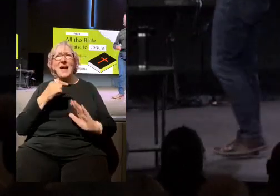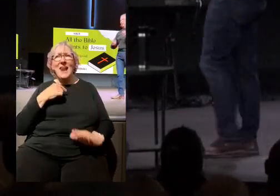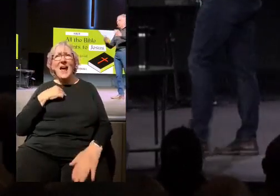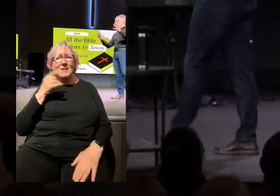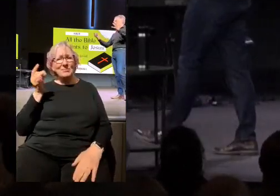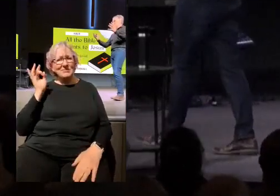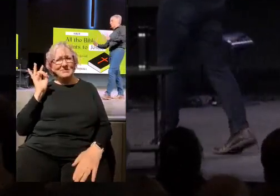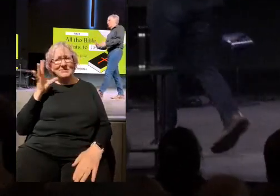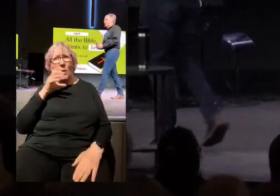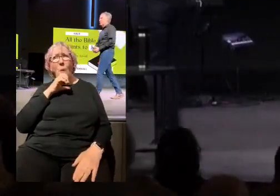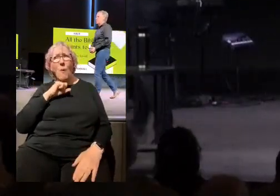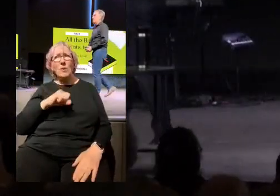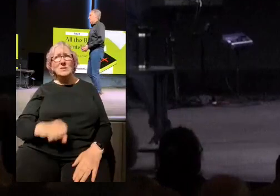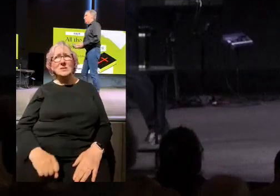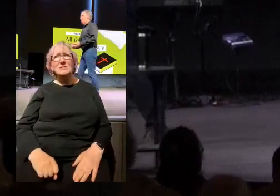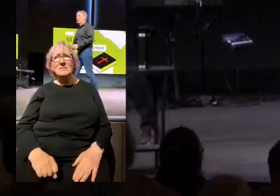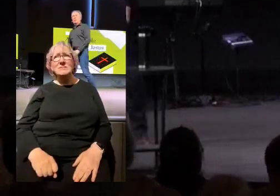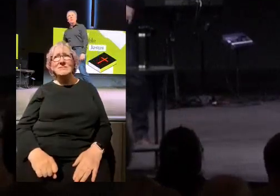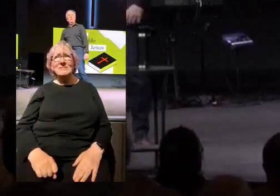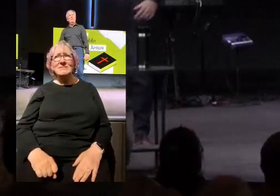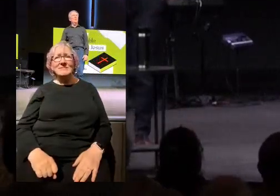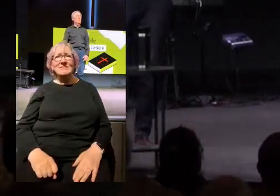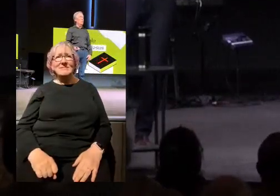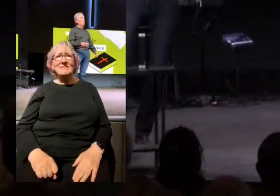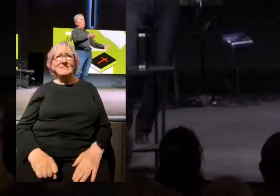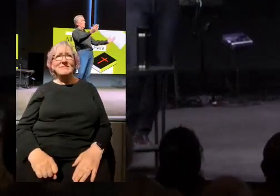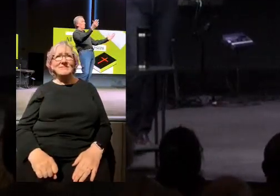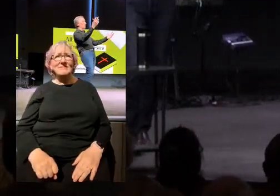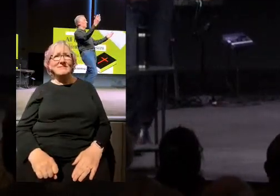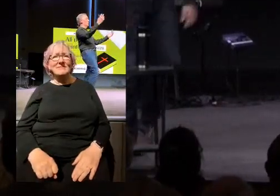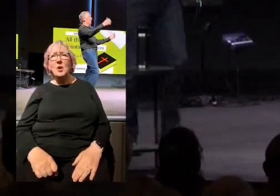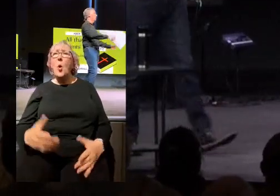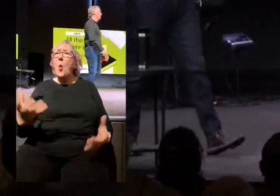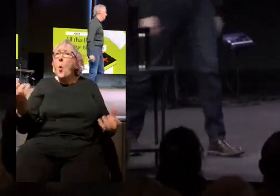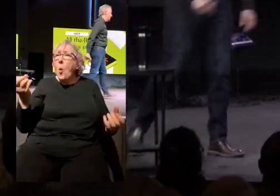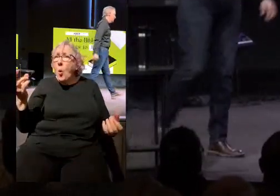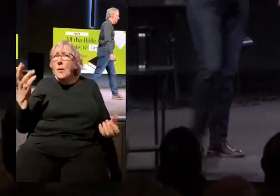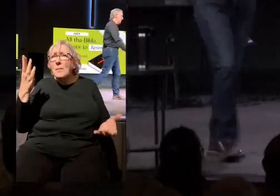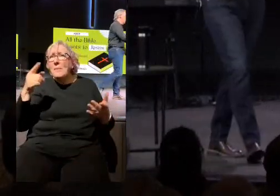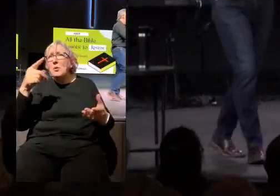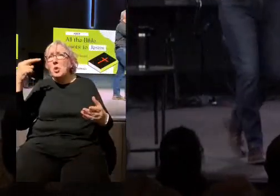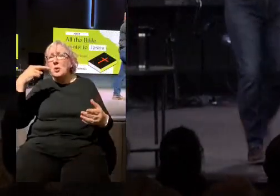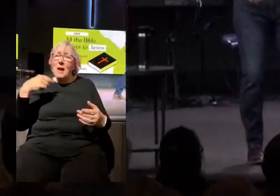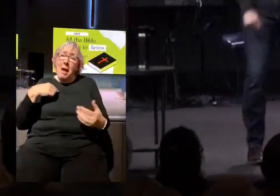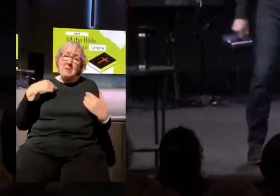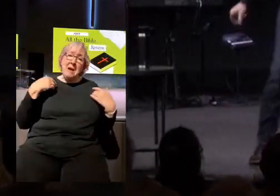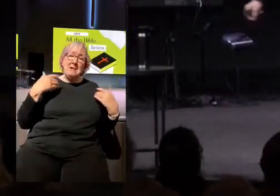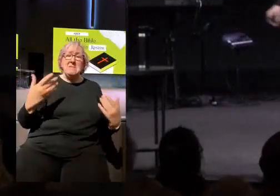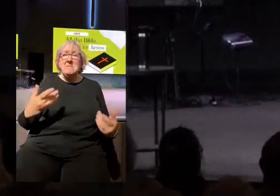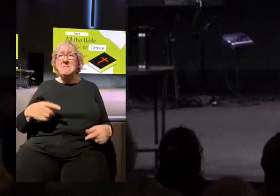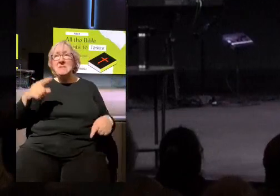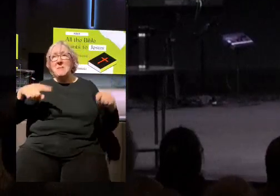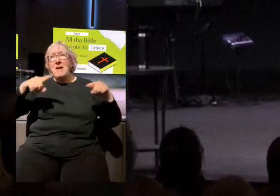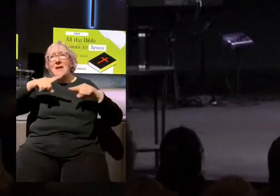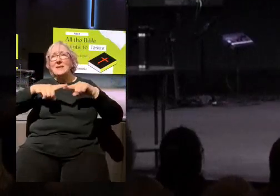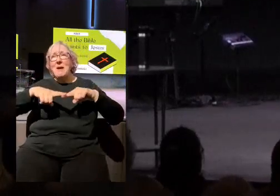who you kind of want to compare me to, or I'm young compared to. It's all relative, right?